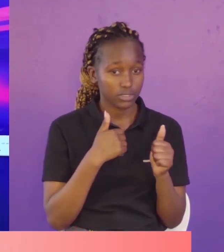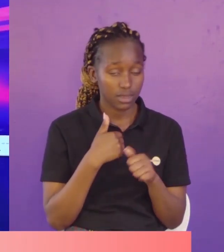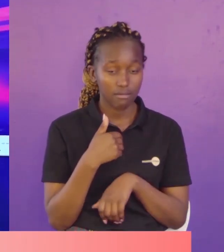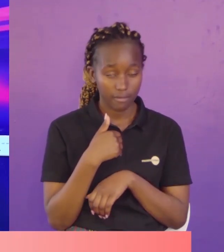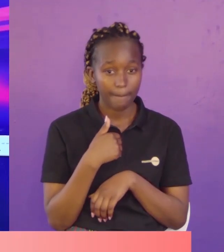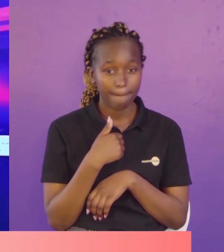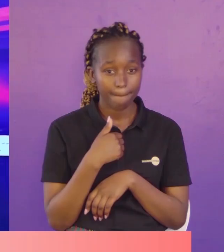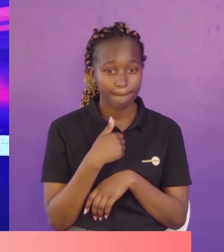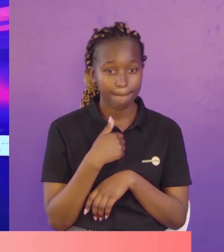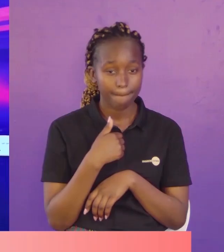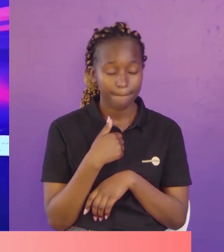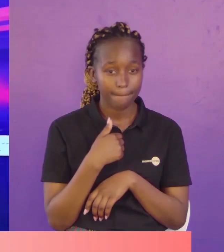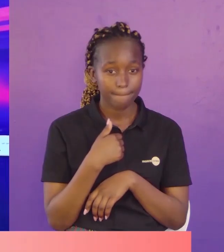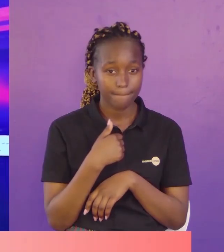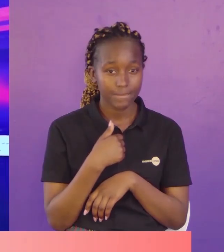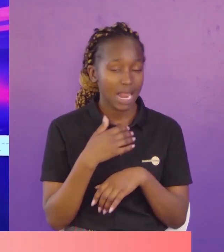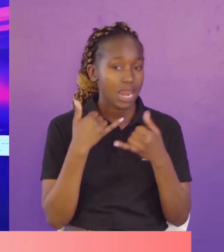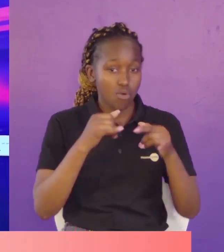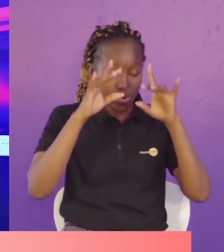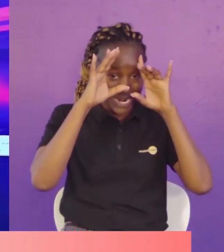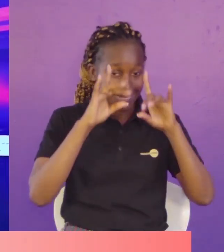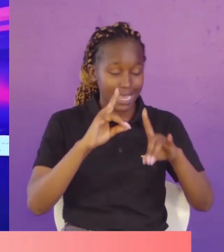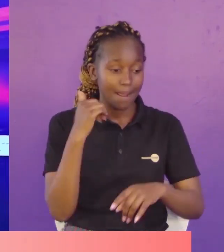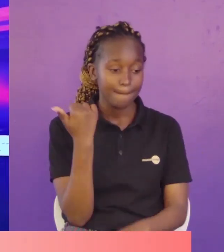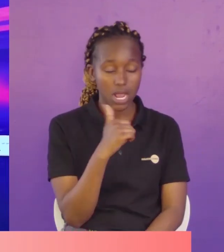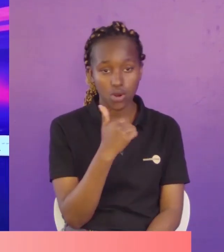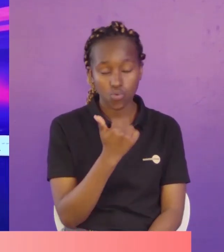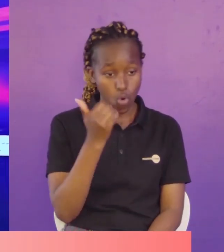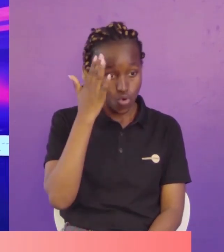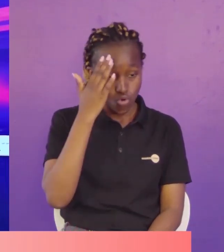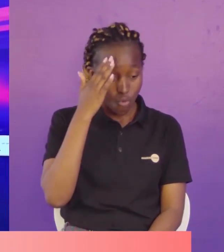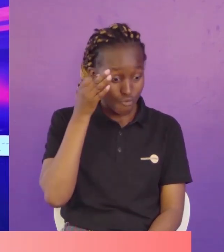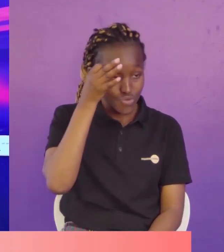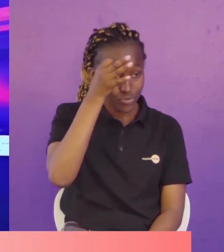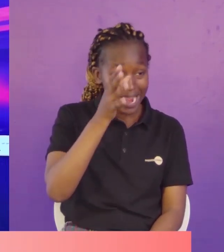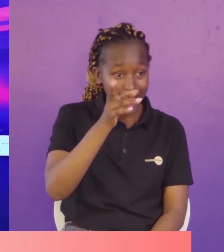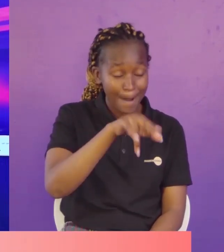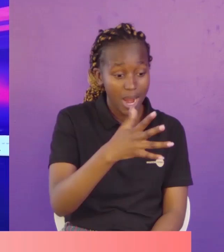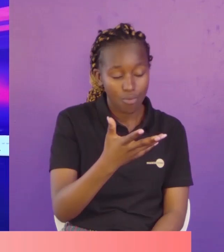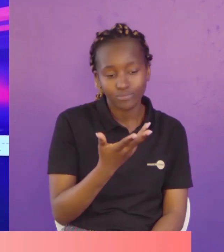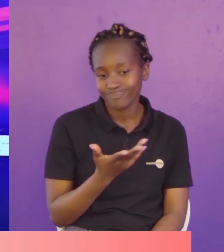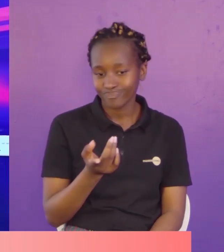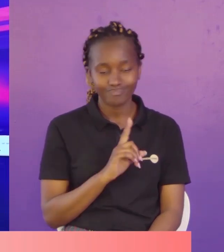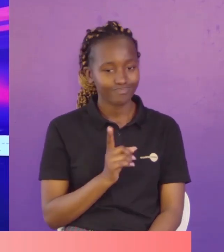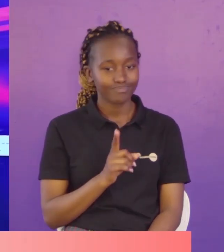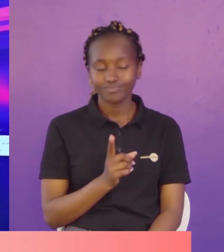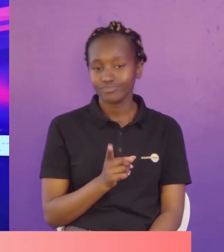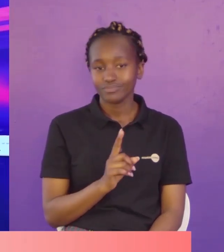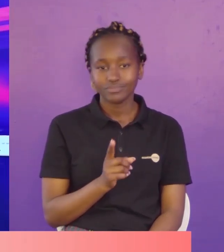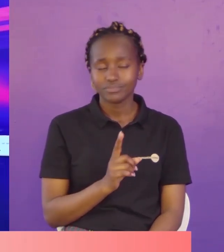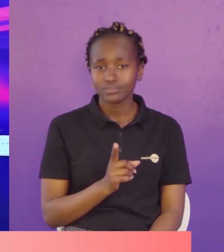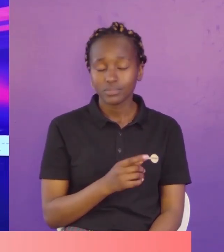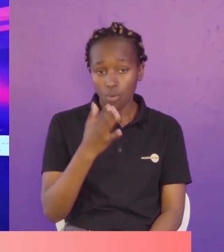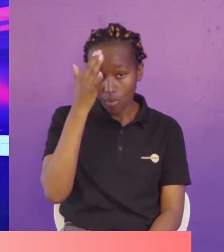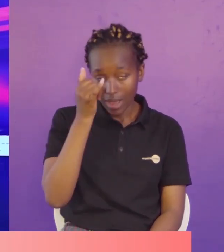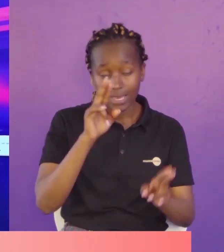is undecided, or is not known the direction very well. Because you know, the international players have come, they have experience, they